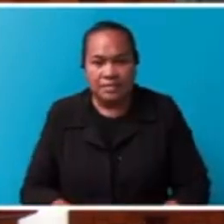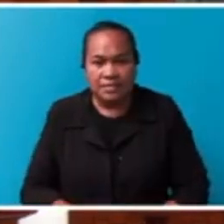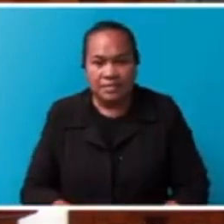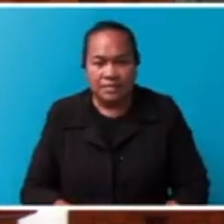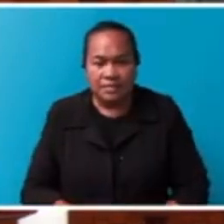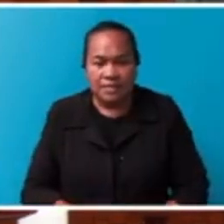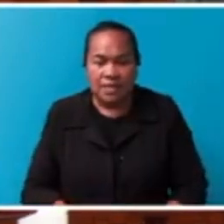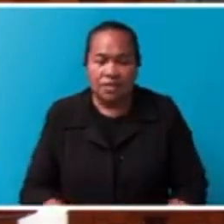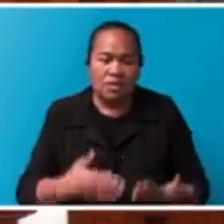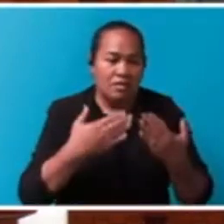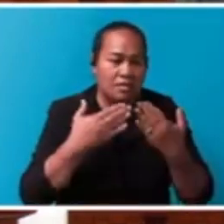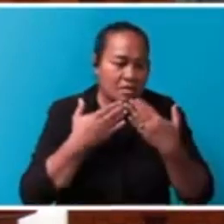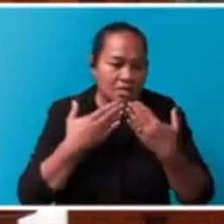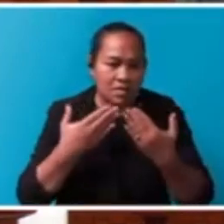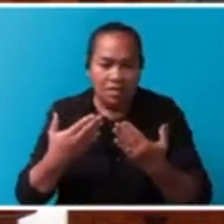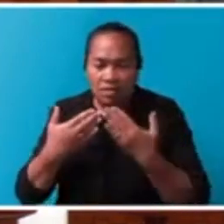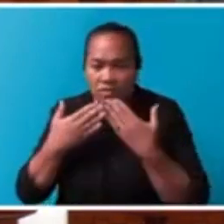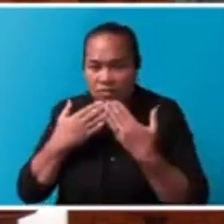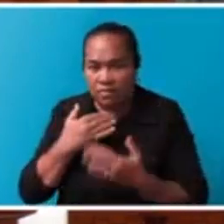Pinakasawaliw.